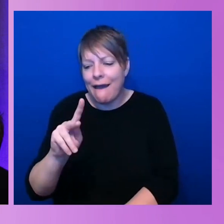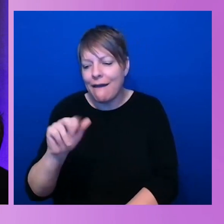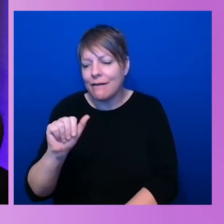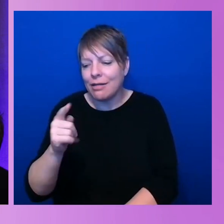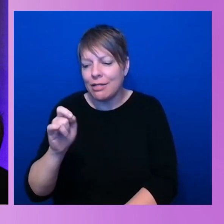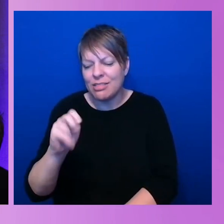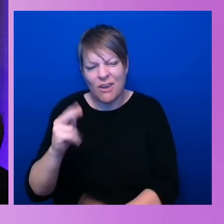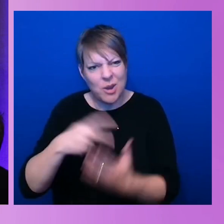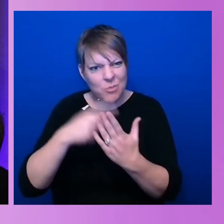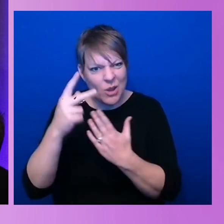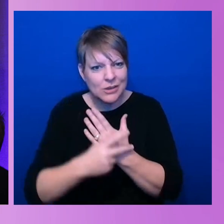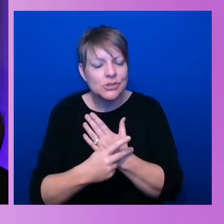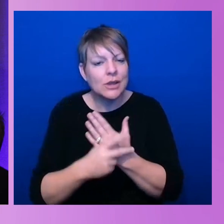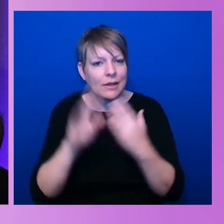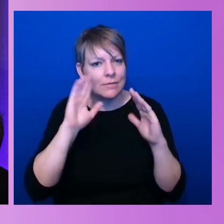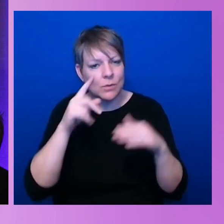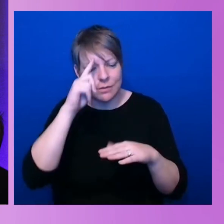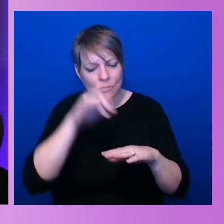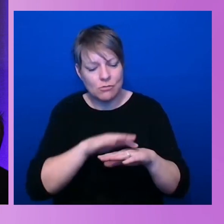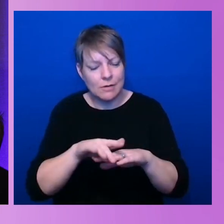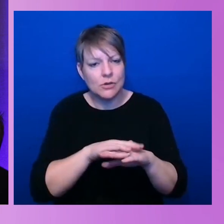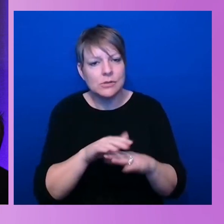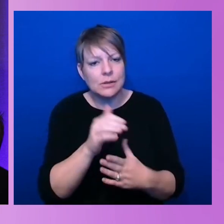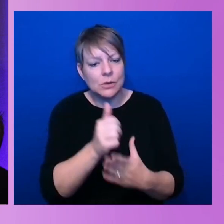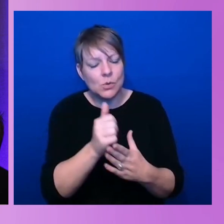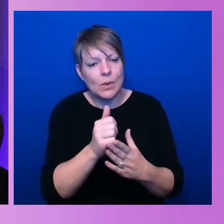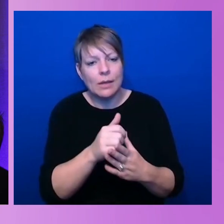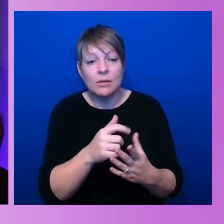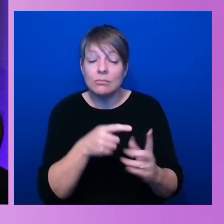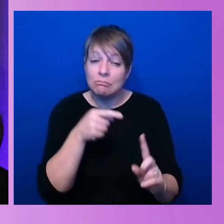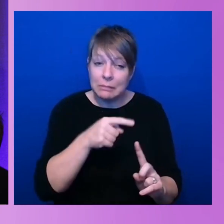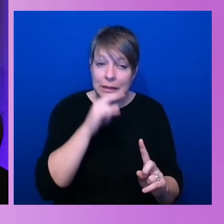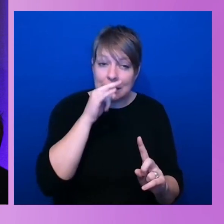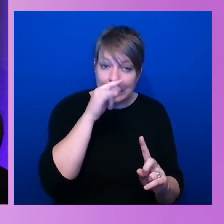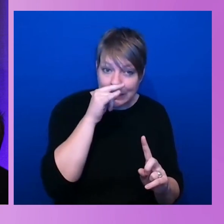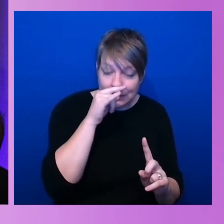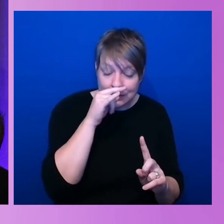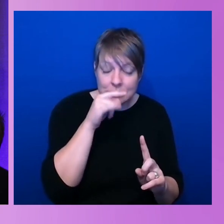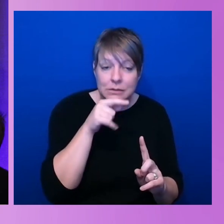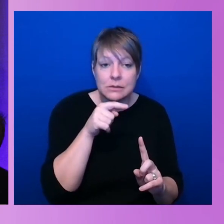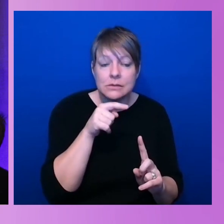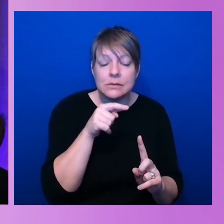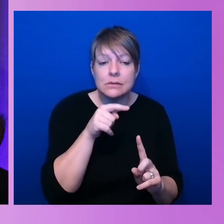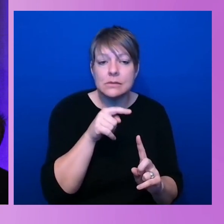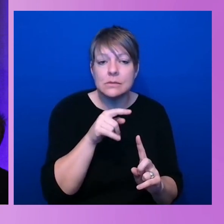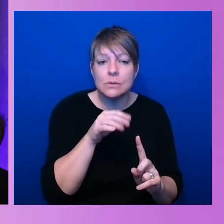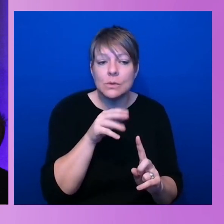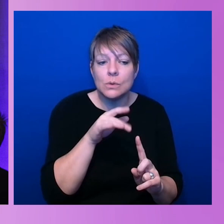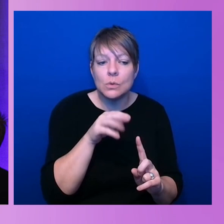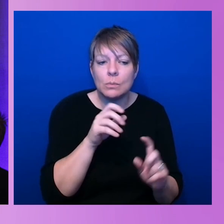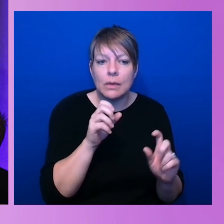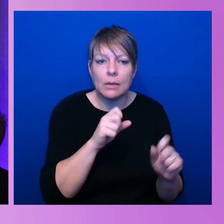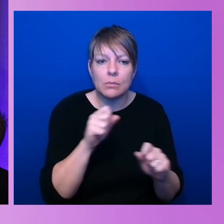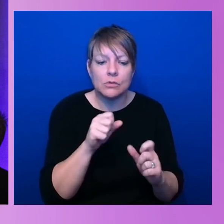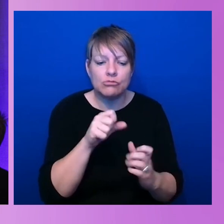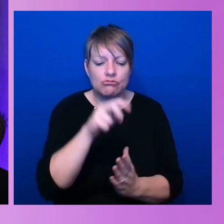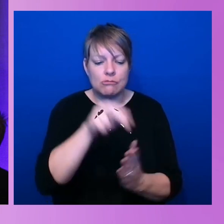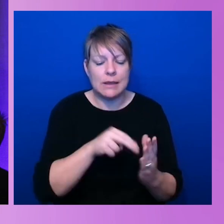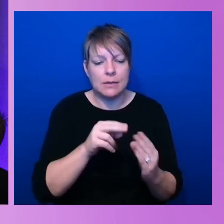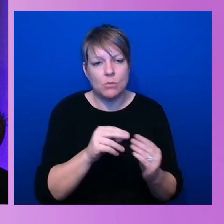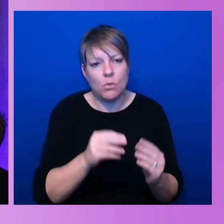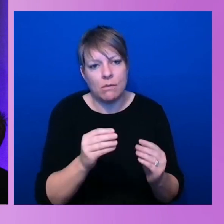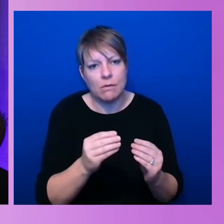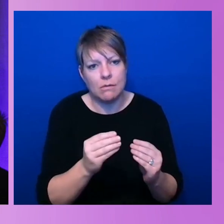umbrella, to help particularly kids to be able to read more easily. It actually helps reading rates